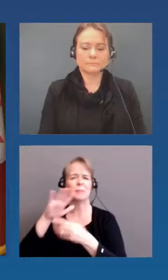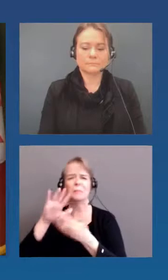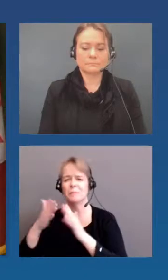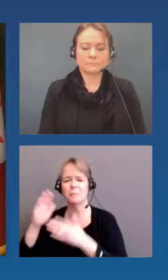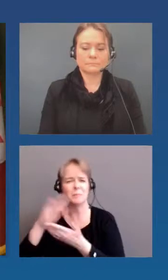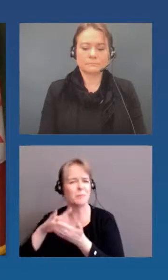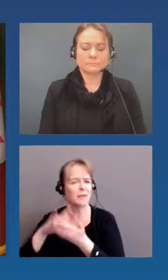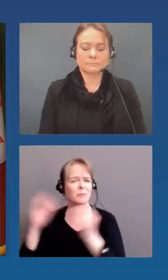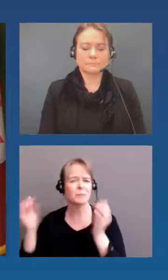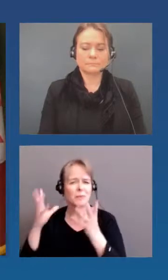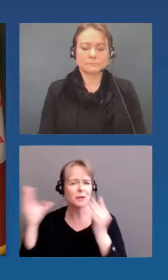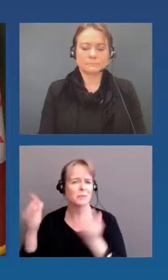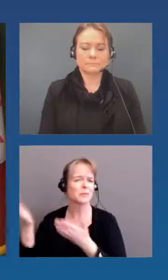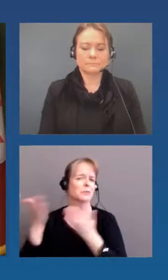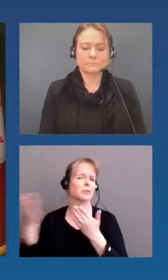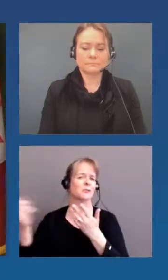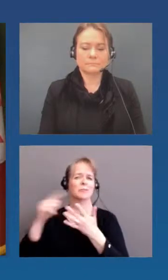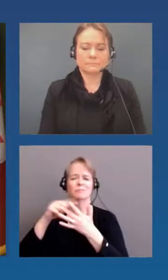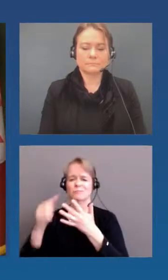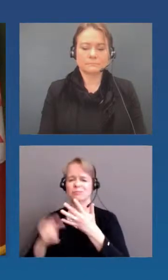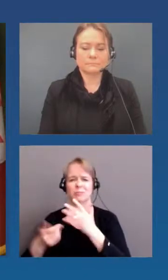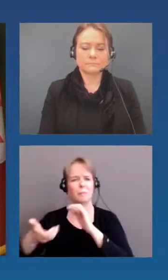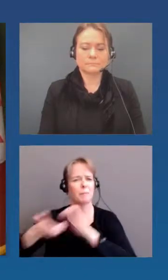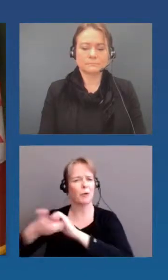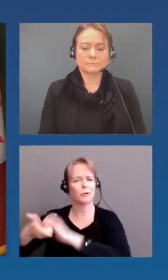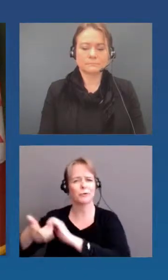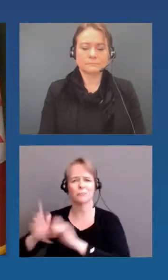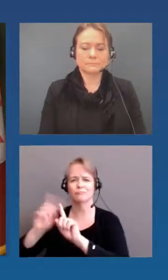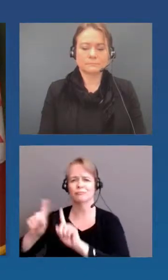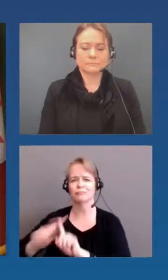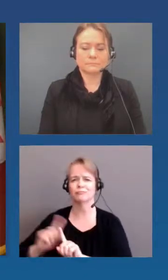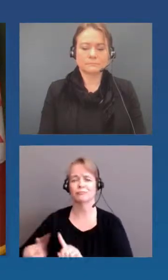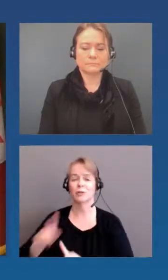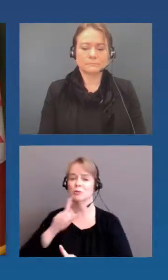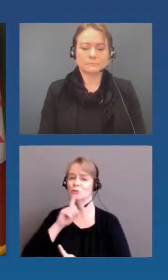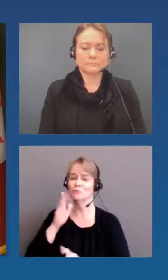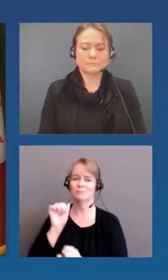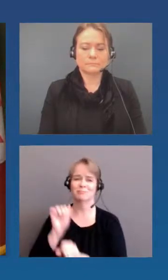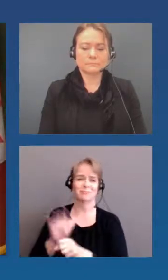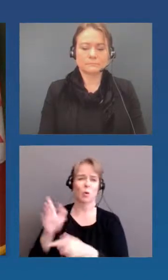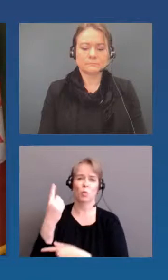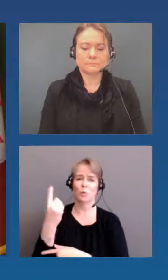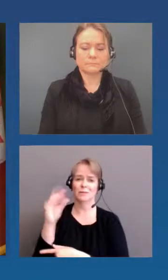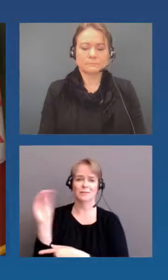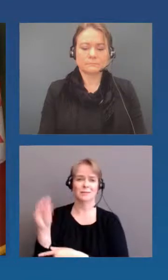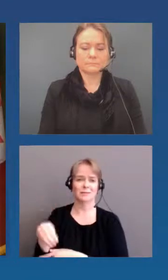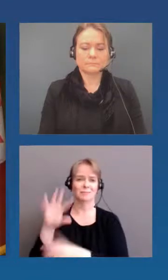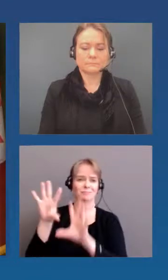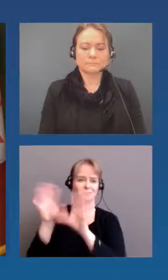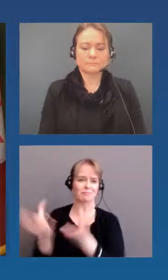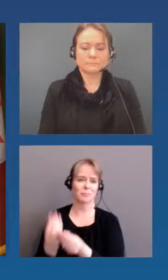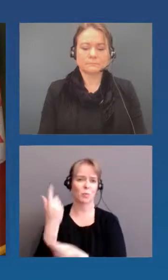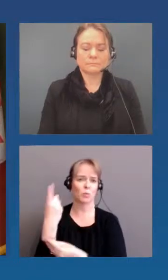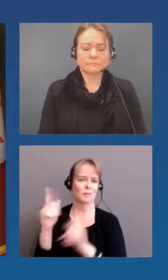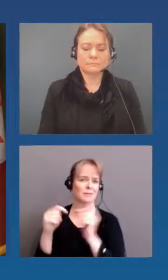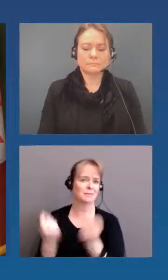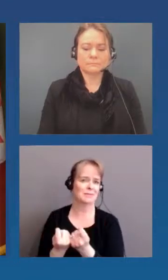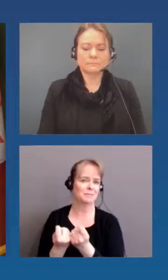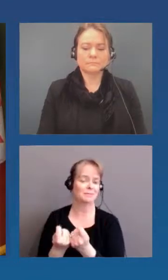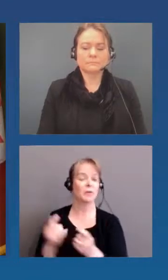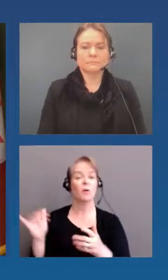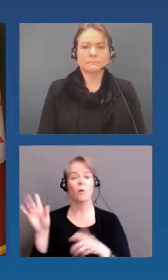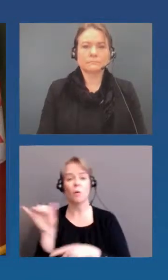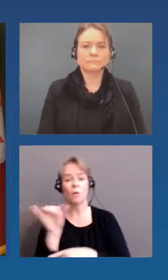and other partners. A true embodiment of one city and one team. In addition, the highest priority healthcare